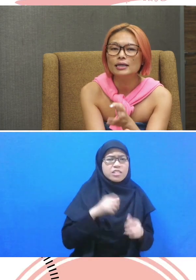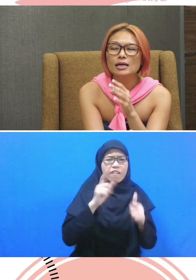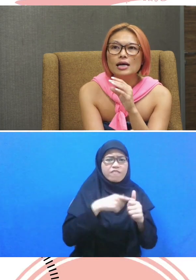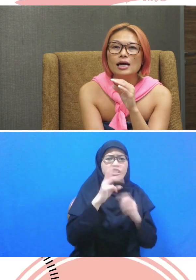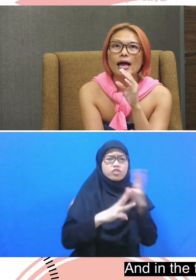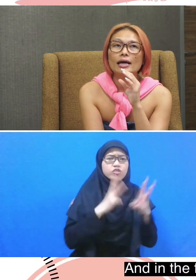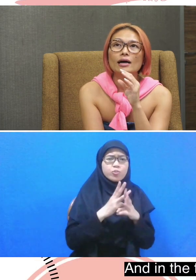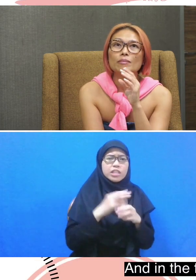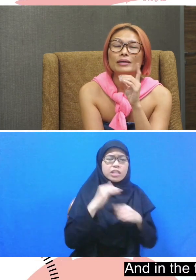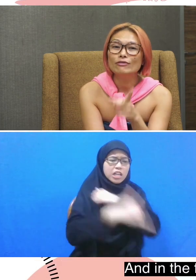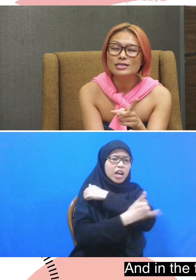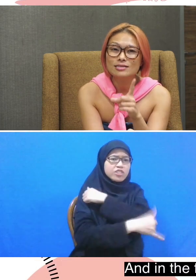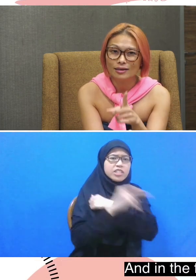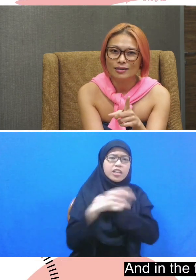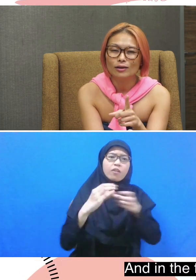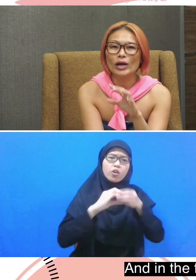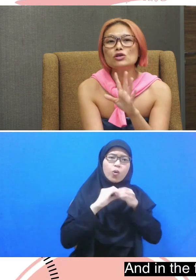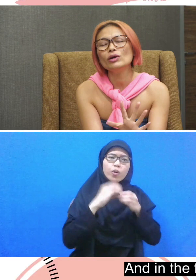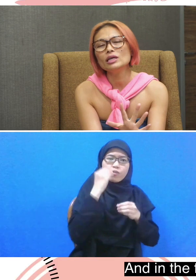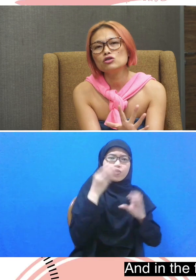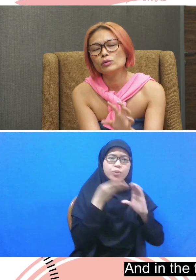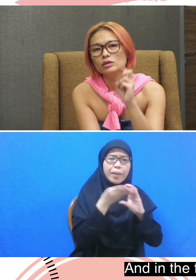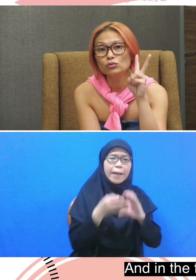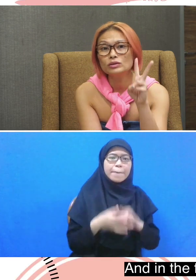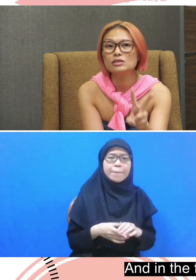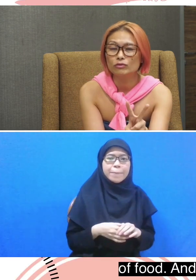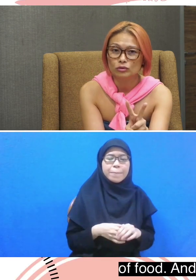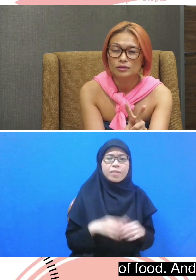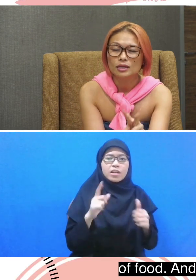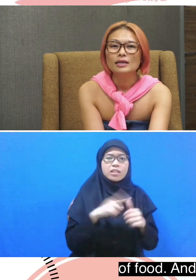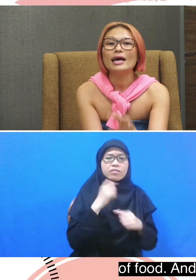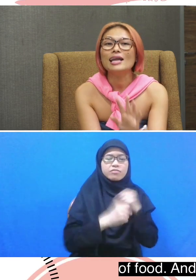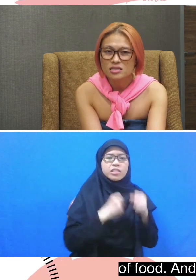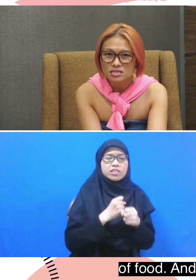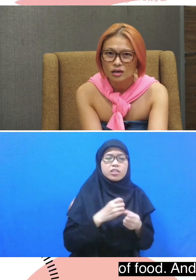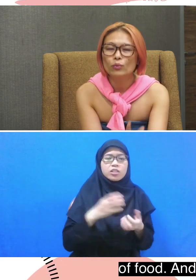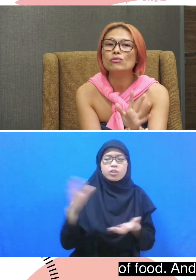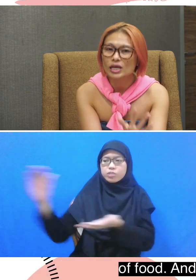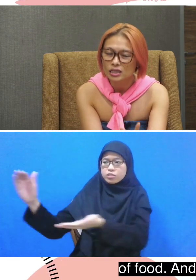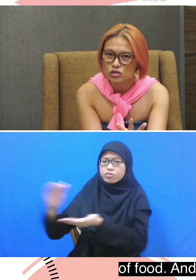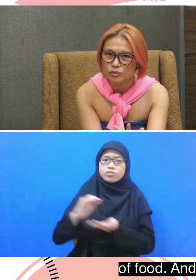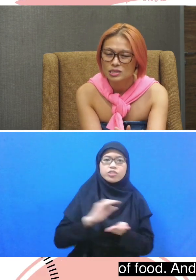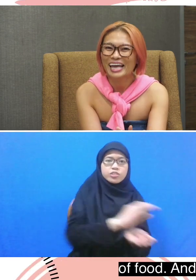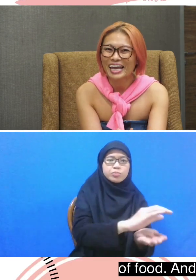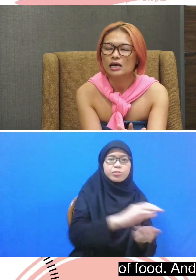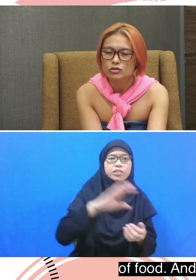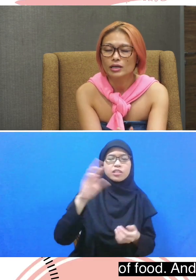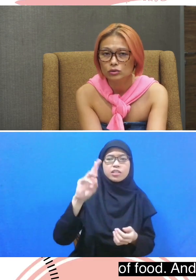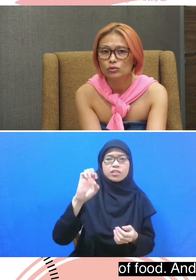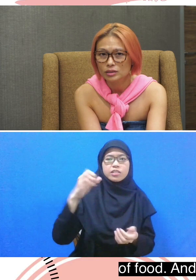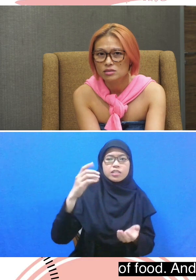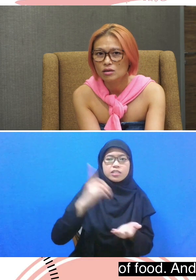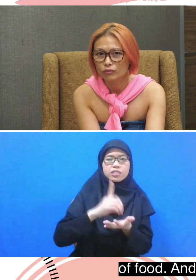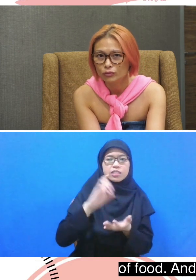bank. And in the first year, we actually redistributed 2 tons of food. And last year, we redistributed